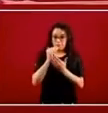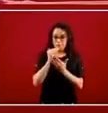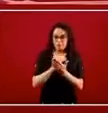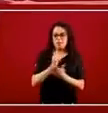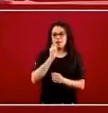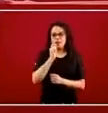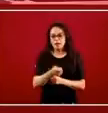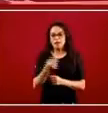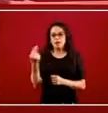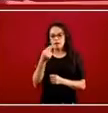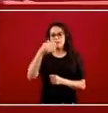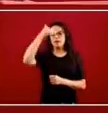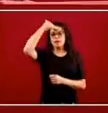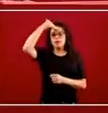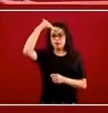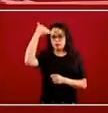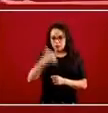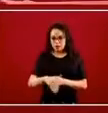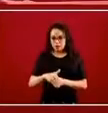that